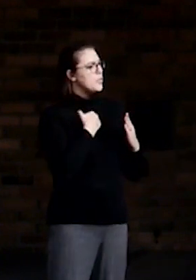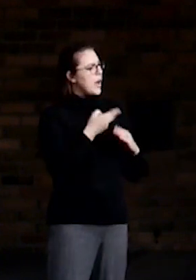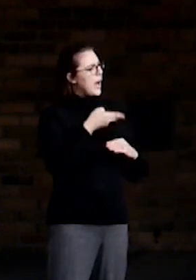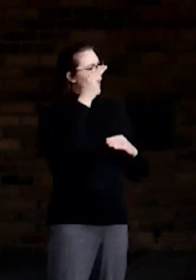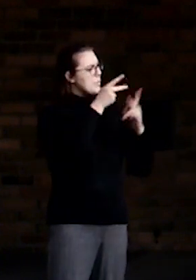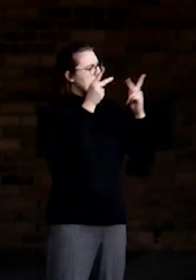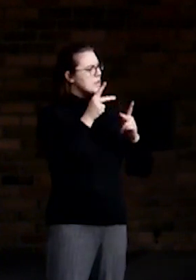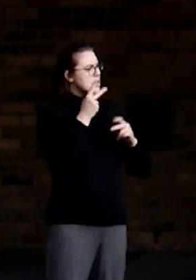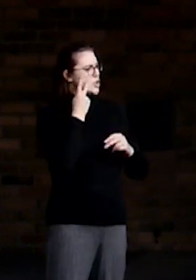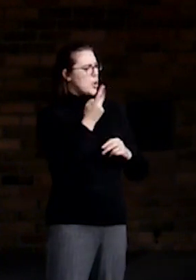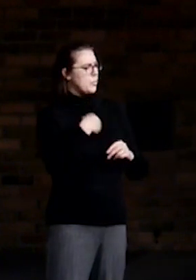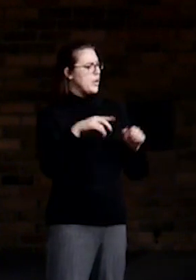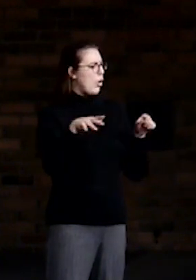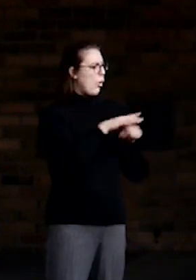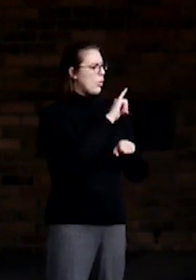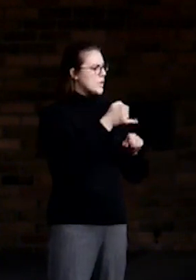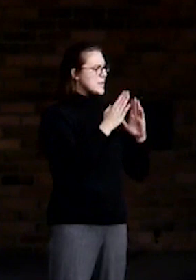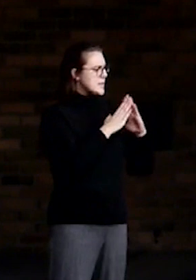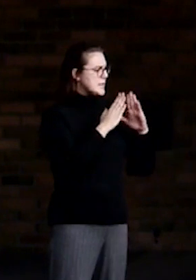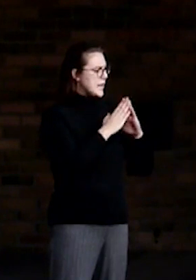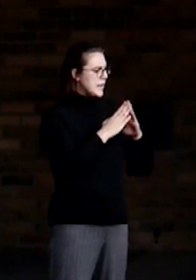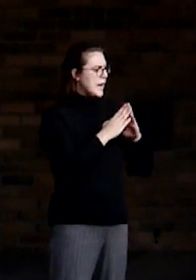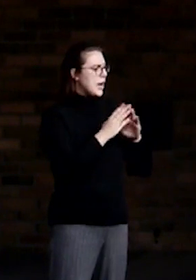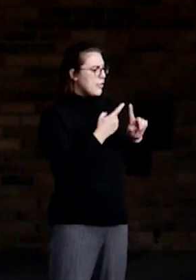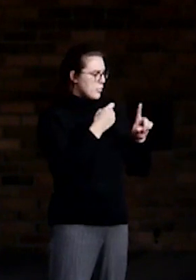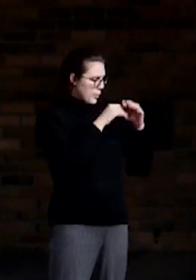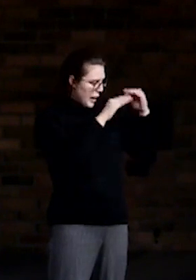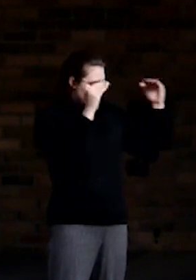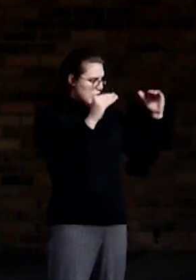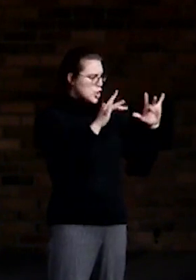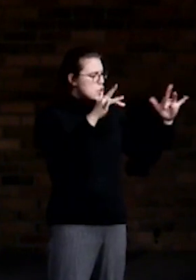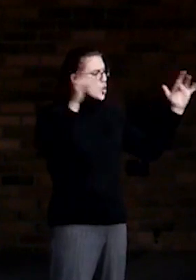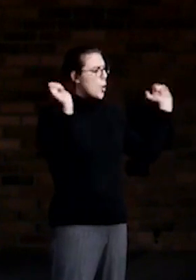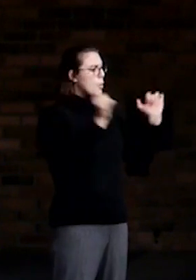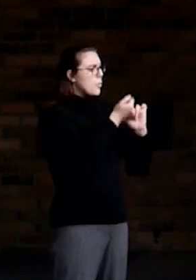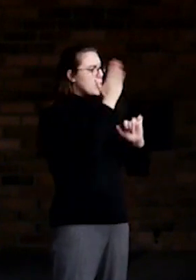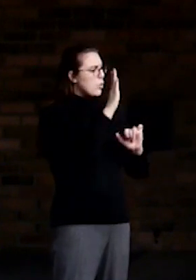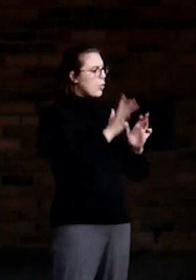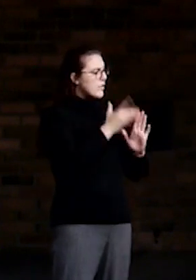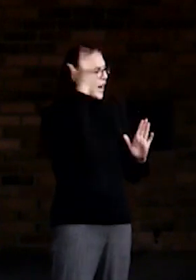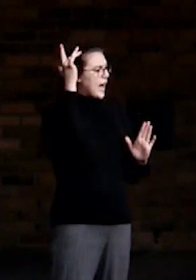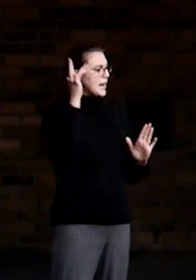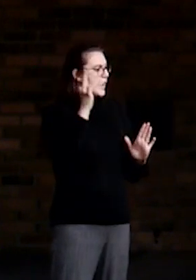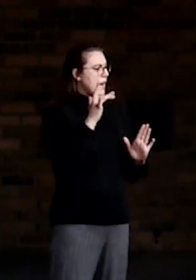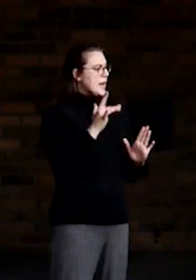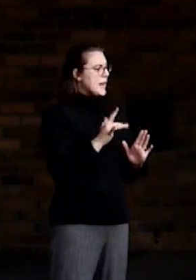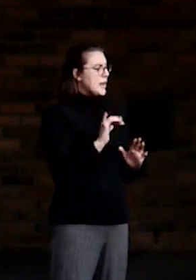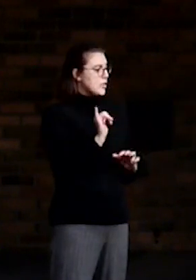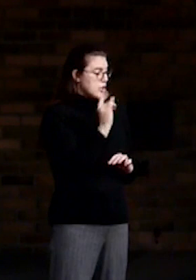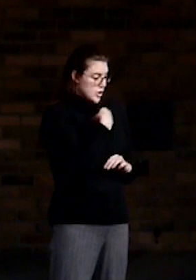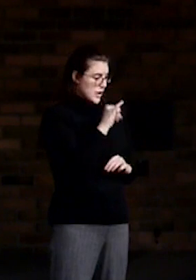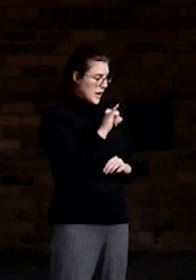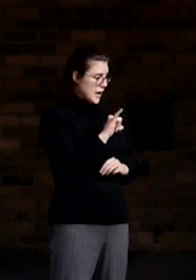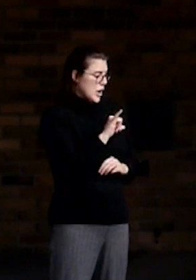showed me the holy city, Jerusalem, coming down out from heaven. It shone with the glory of God, and its brilliance was like that of a very precious jewel,